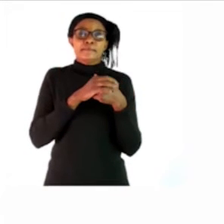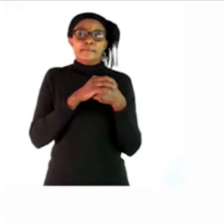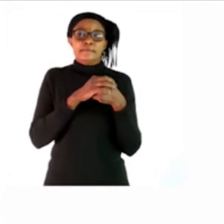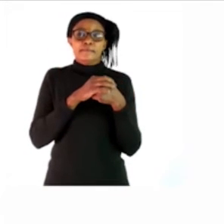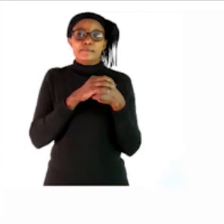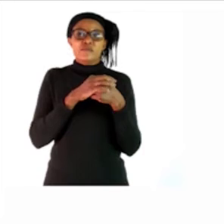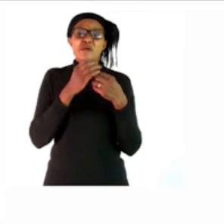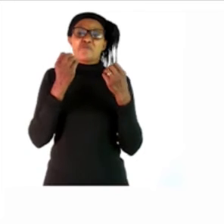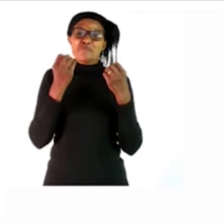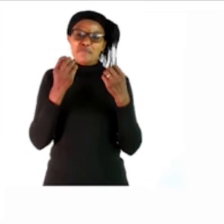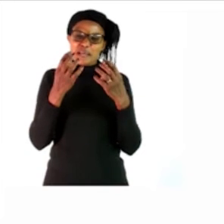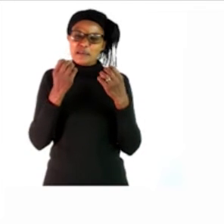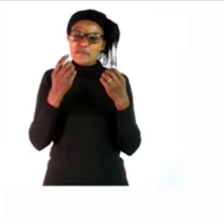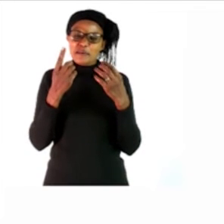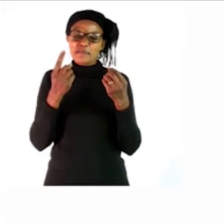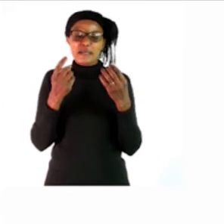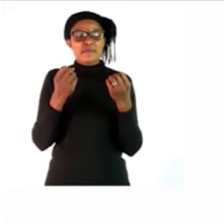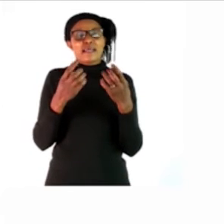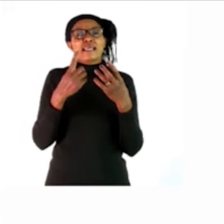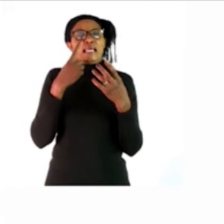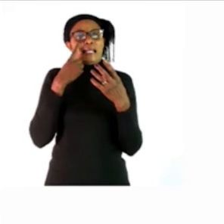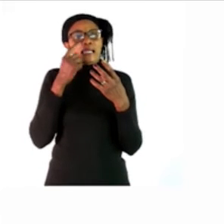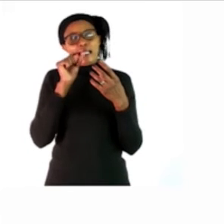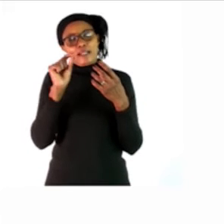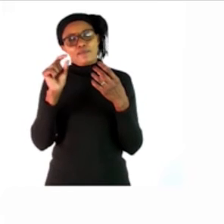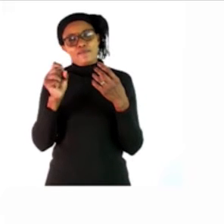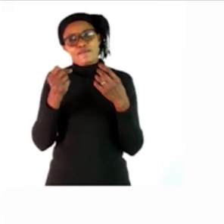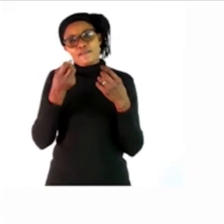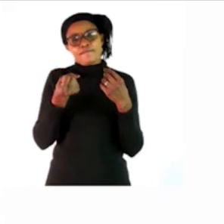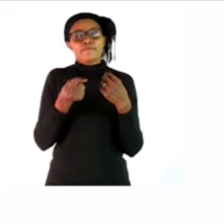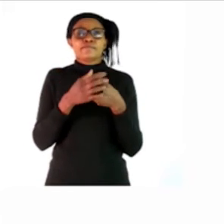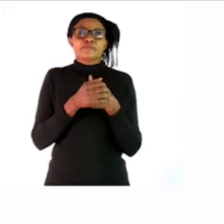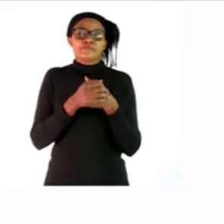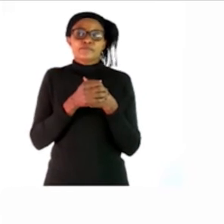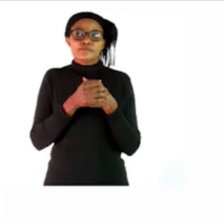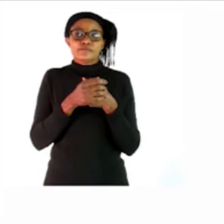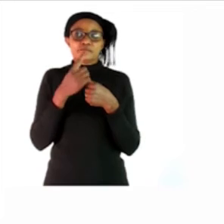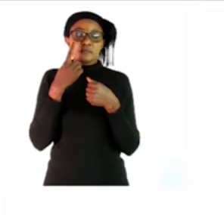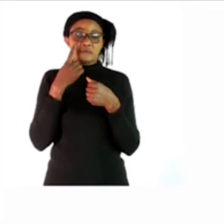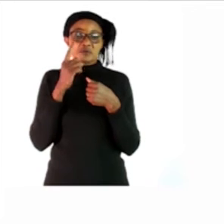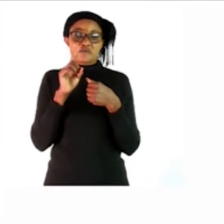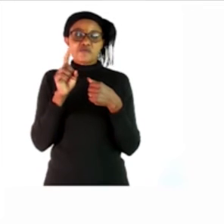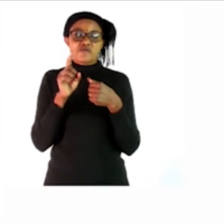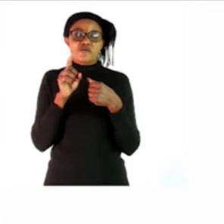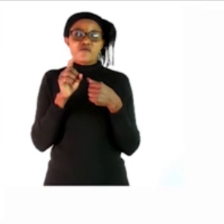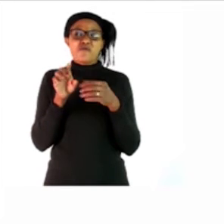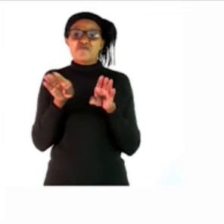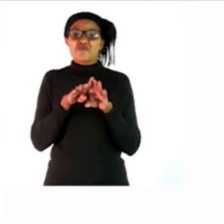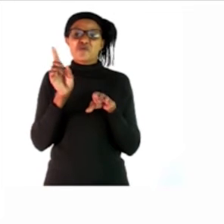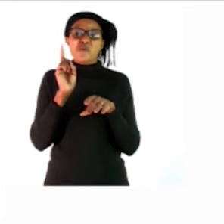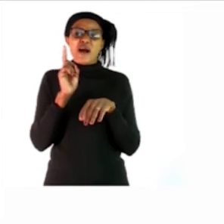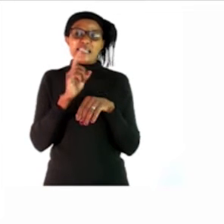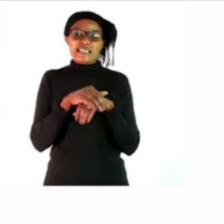a lot of these sight words placed on page 9. So let's see, what do we have to do on